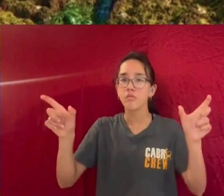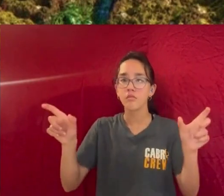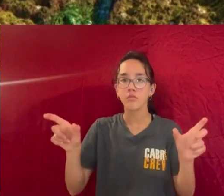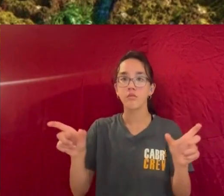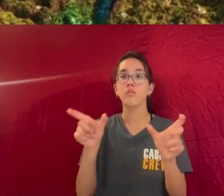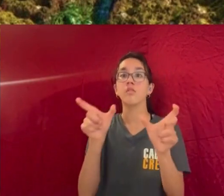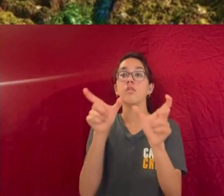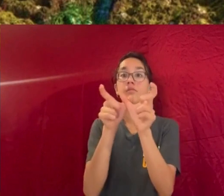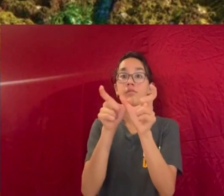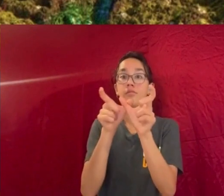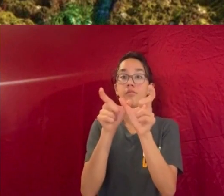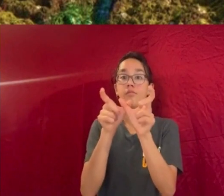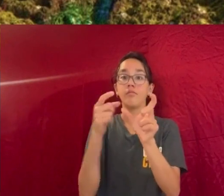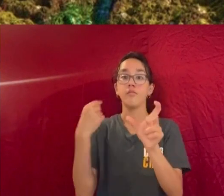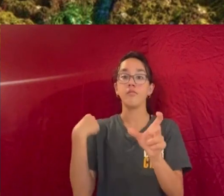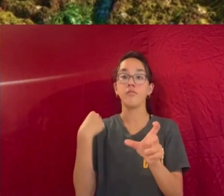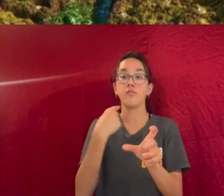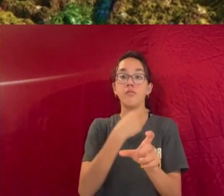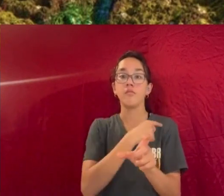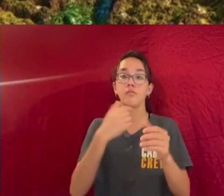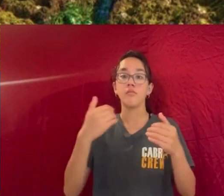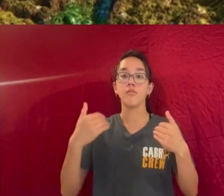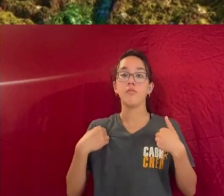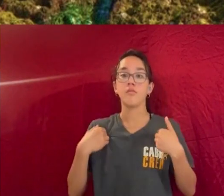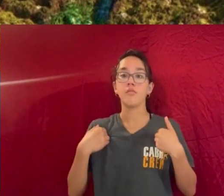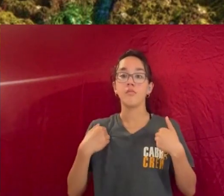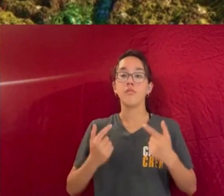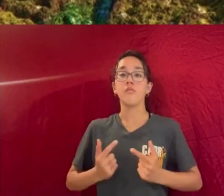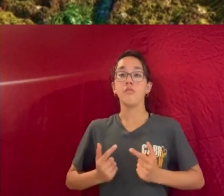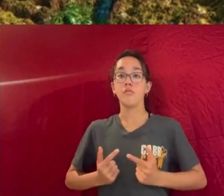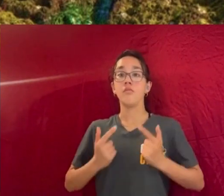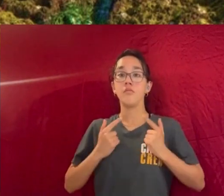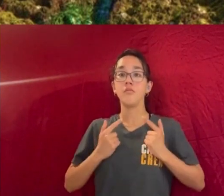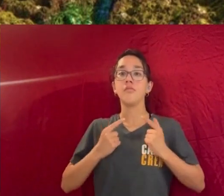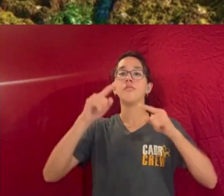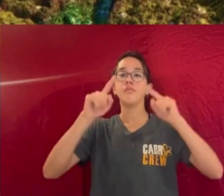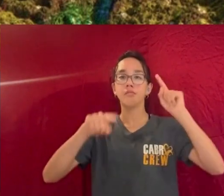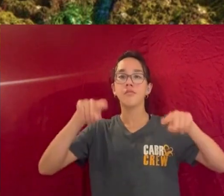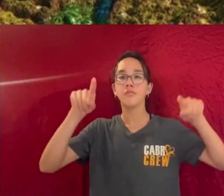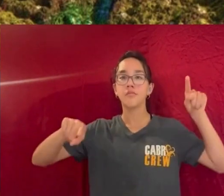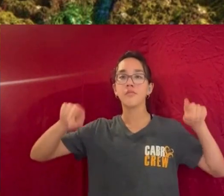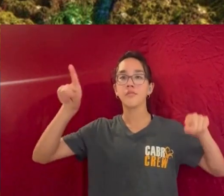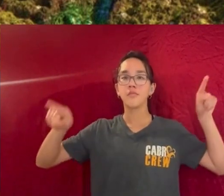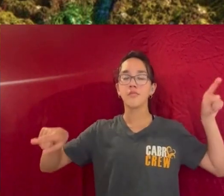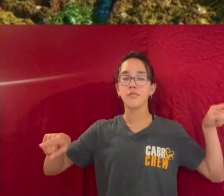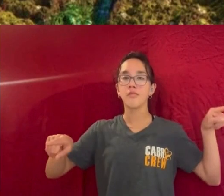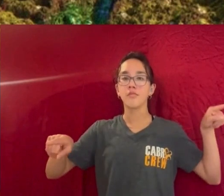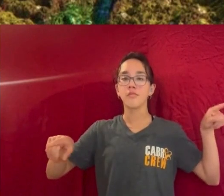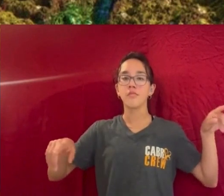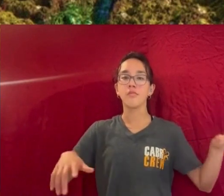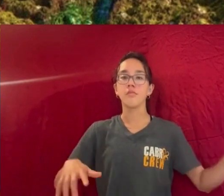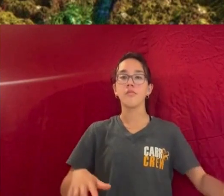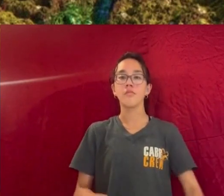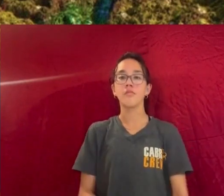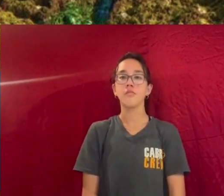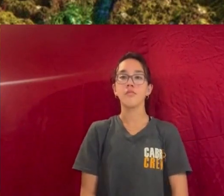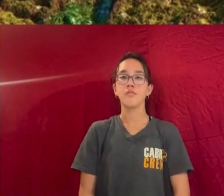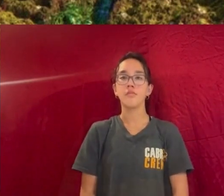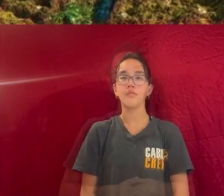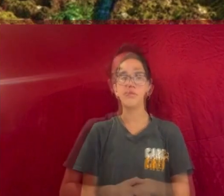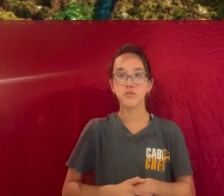Put them together and you have a variety of different species.